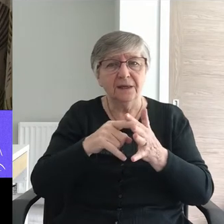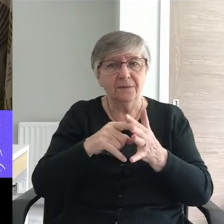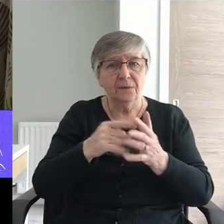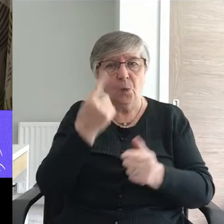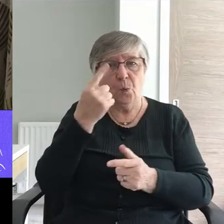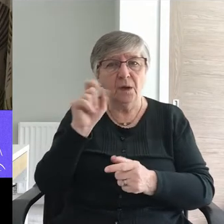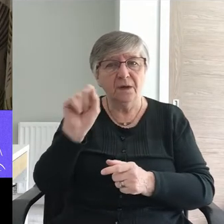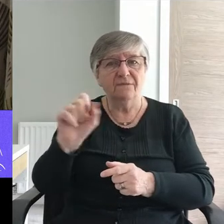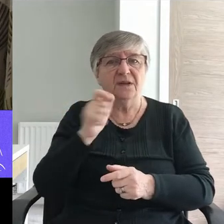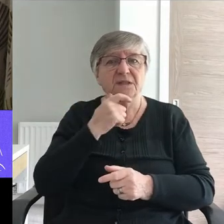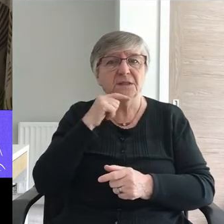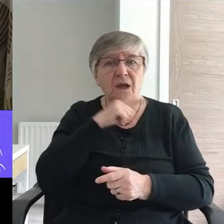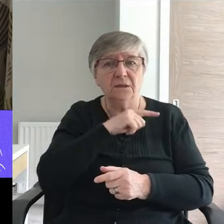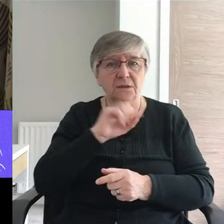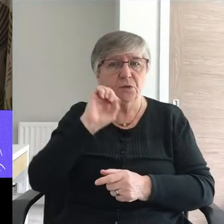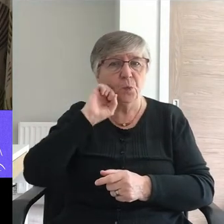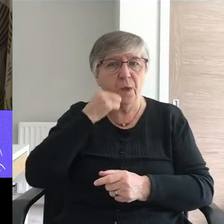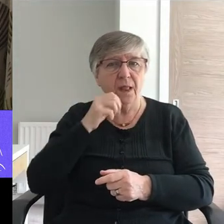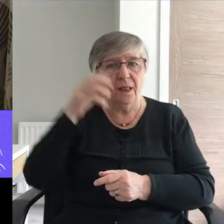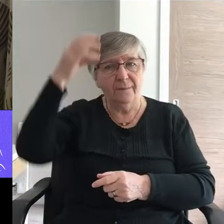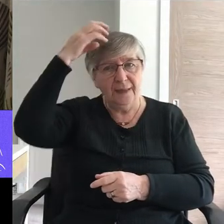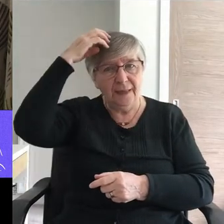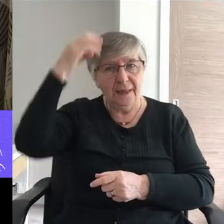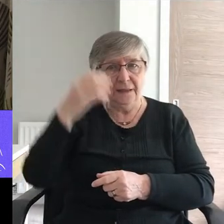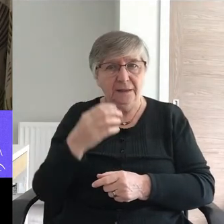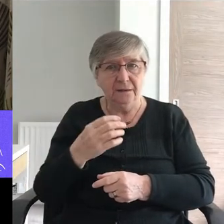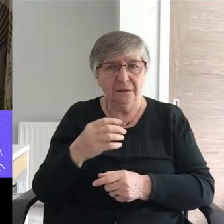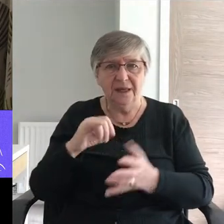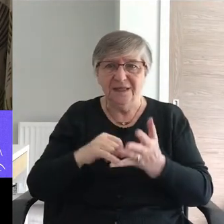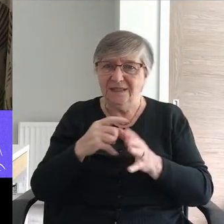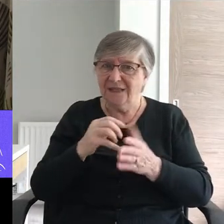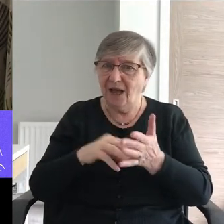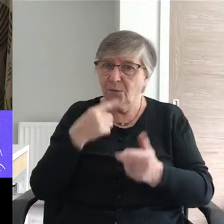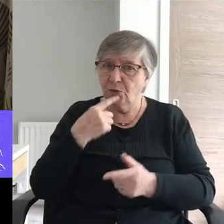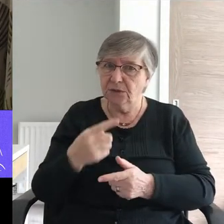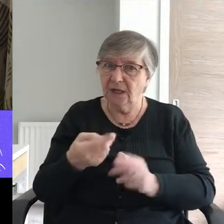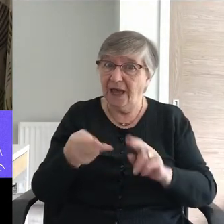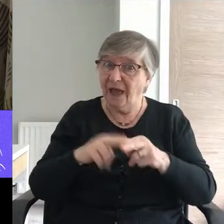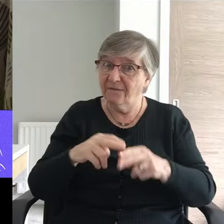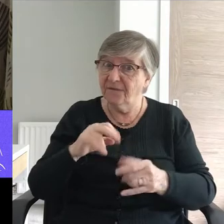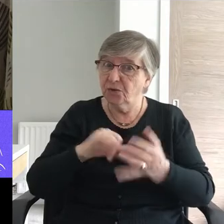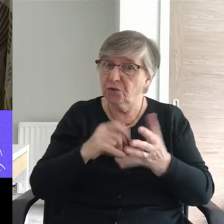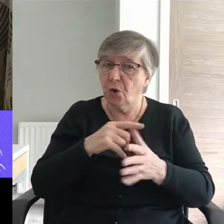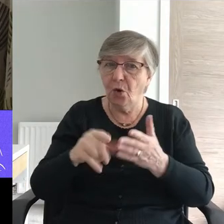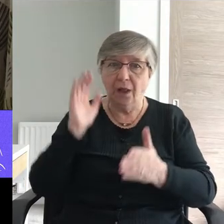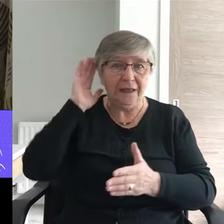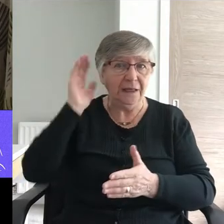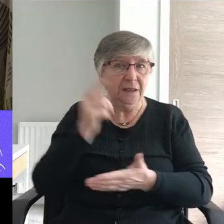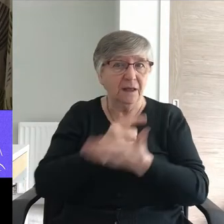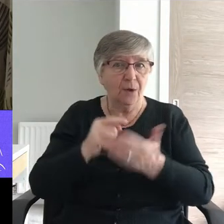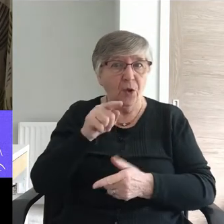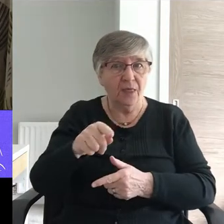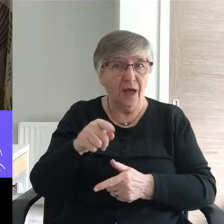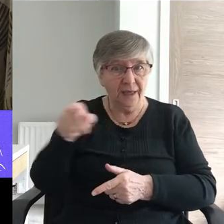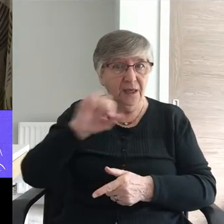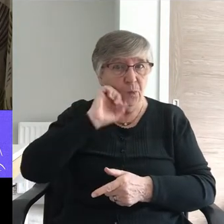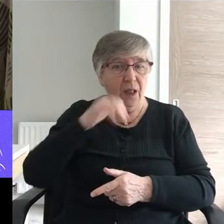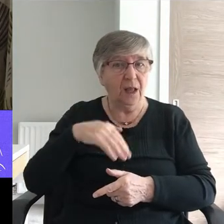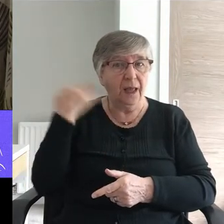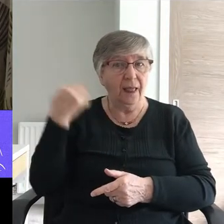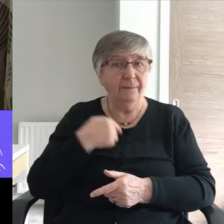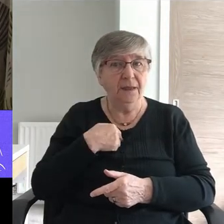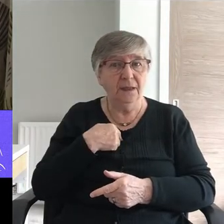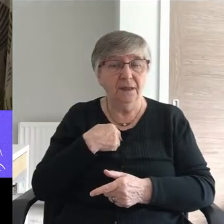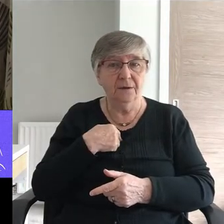king." But Samuel said, "How can I go? If Saul hears about it, he will kill me." The